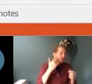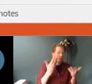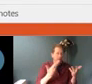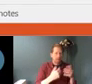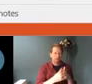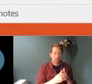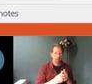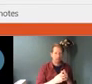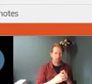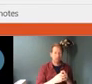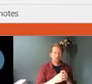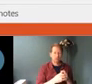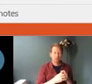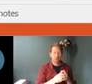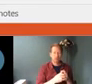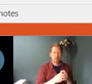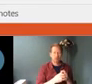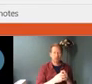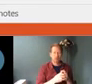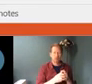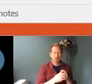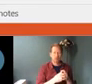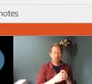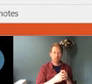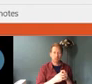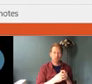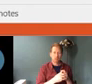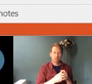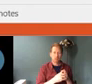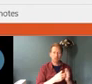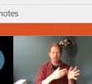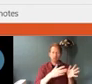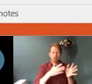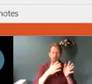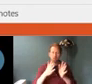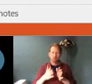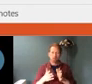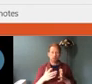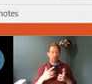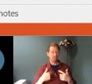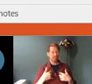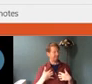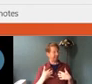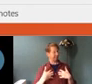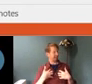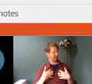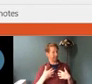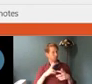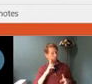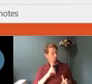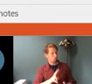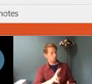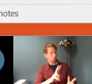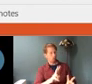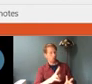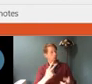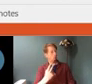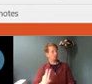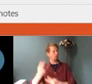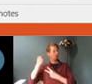to compared to the known references. So that's very exciting for, obviously, for